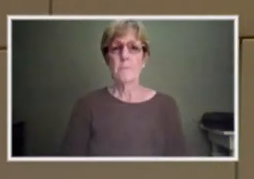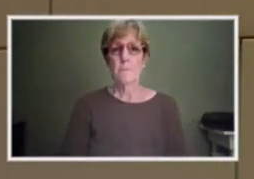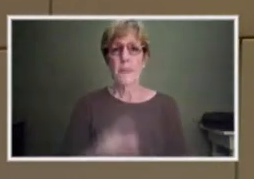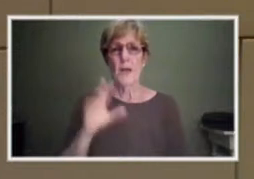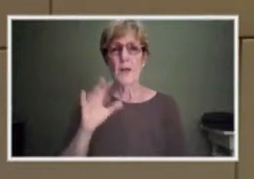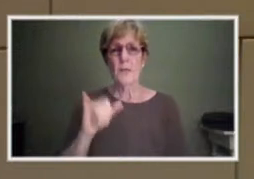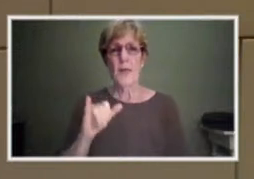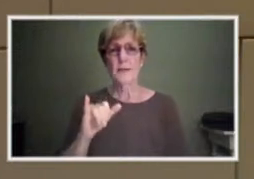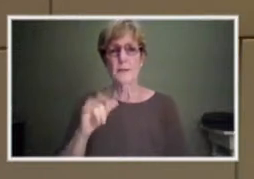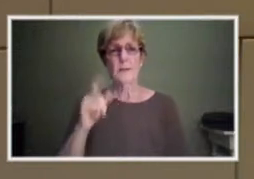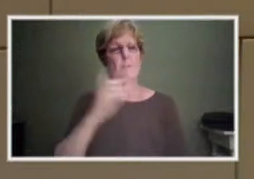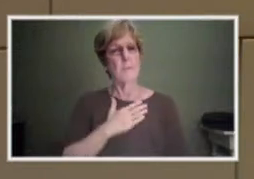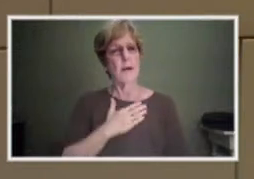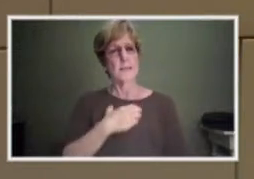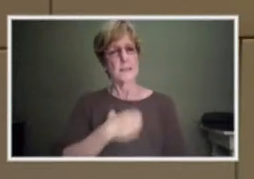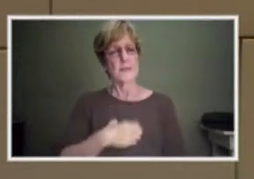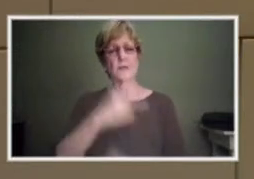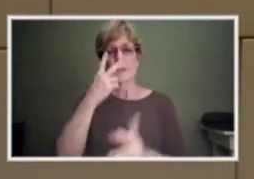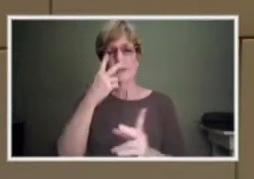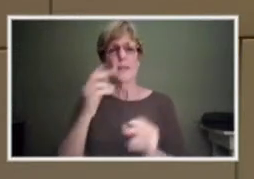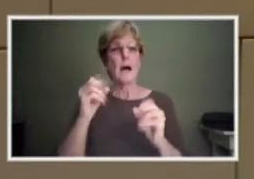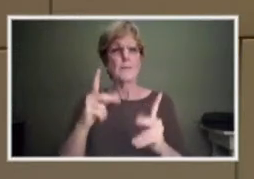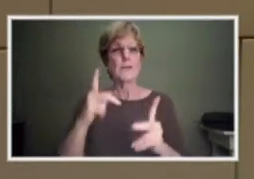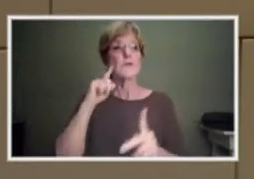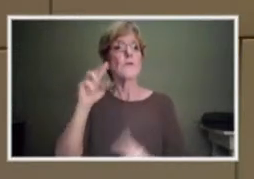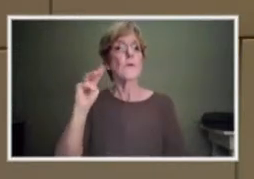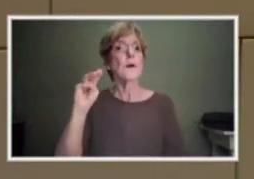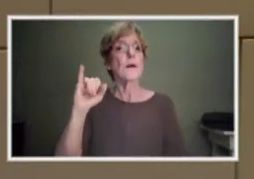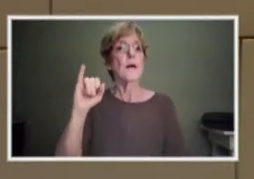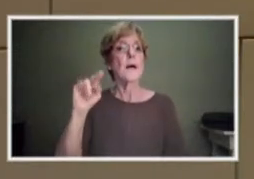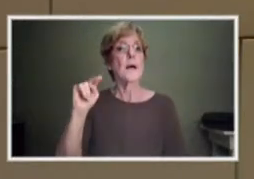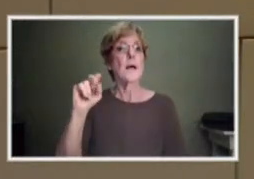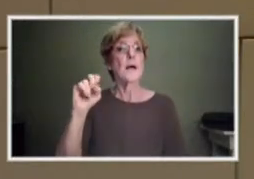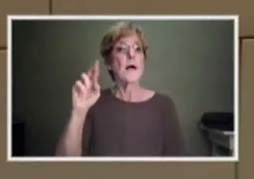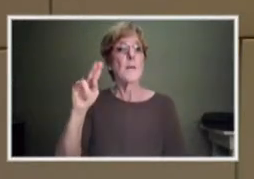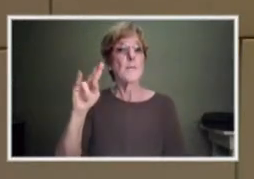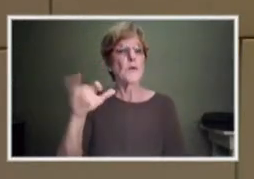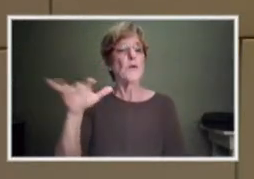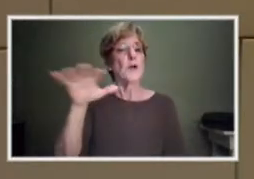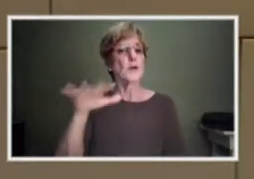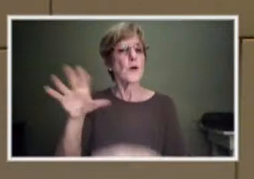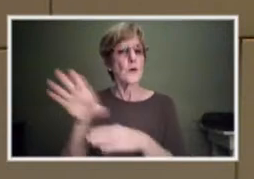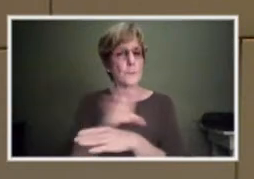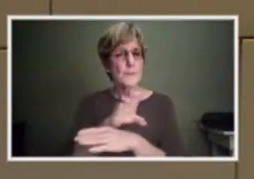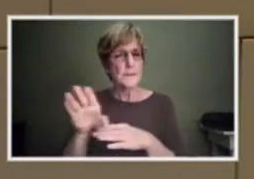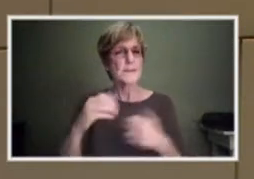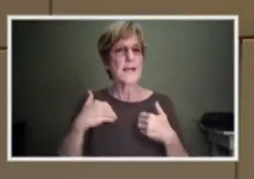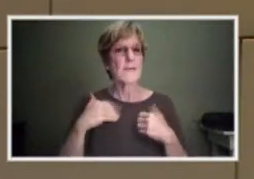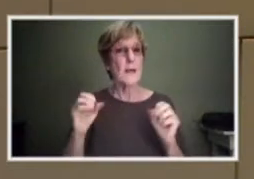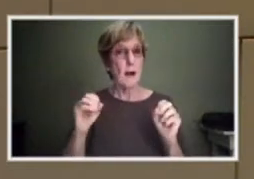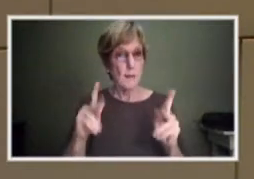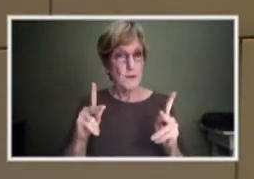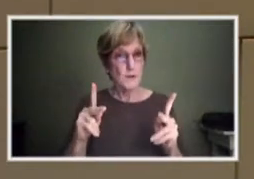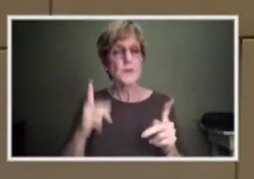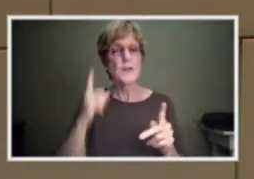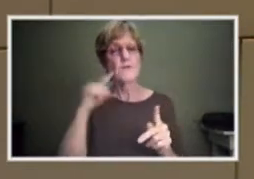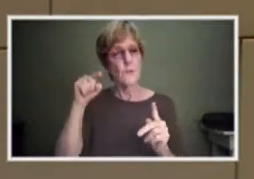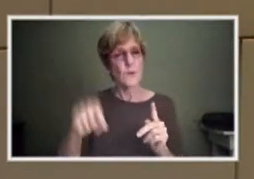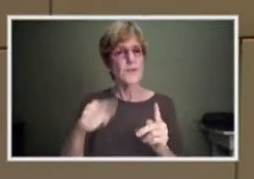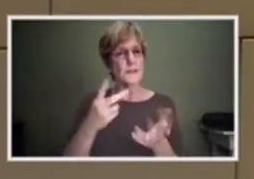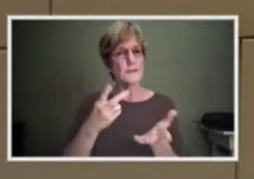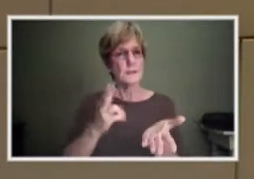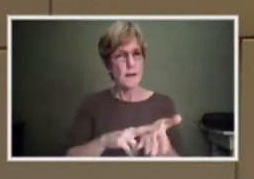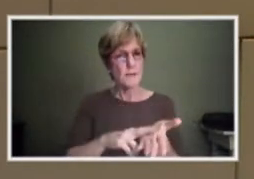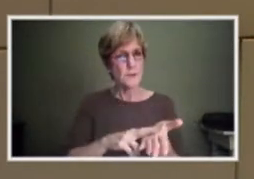my desire to see an opportunity for a minority local business to have an opportunity for this contract. I think this